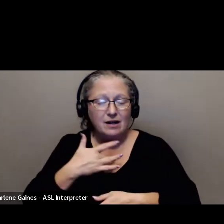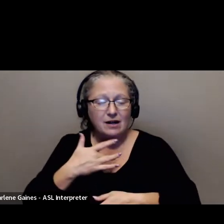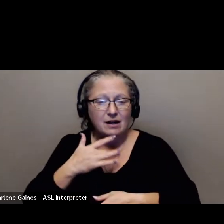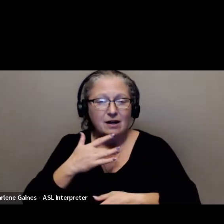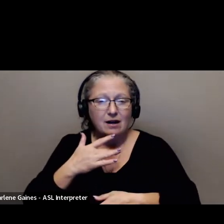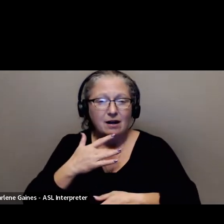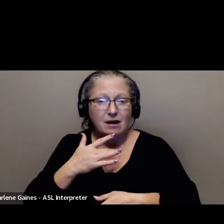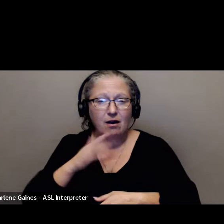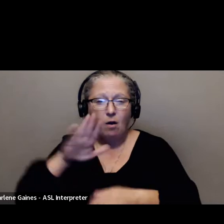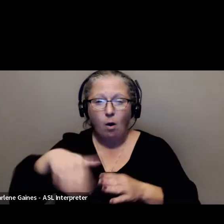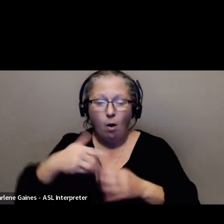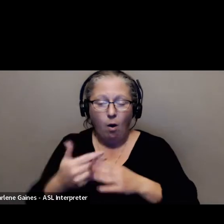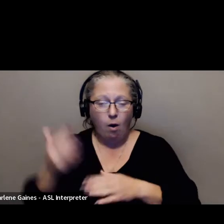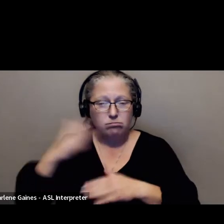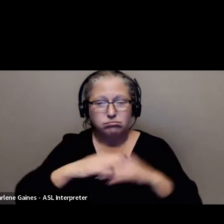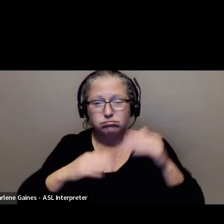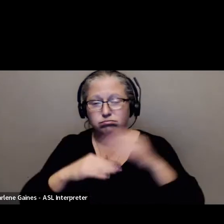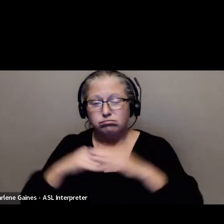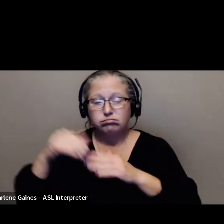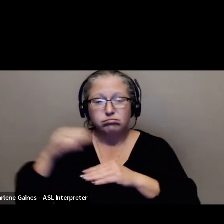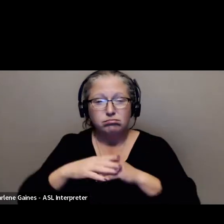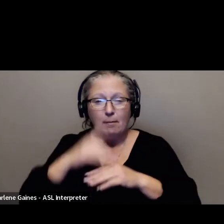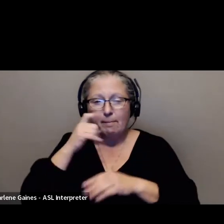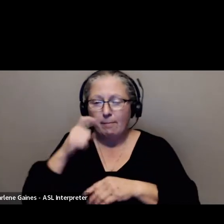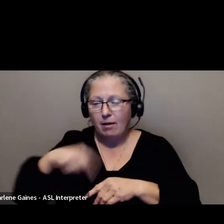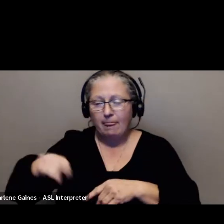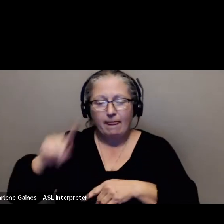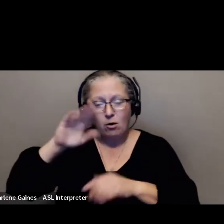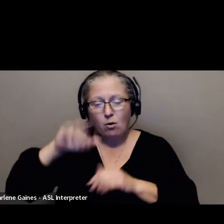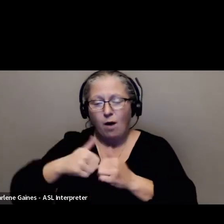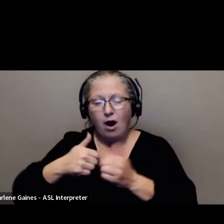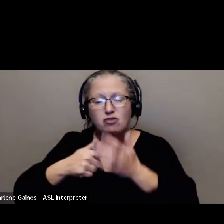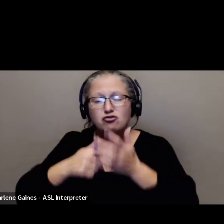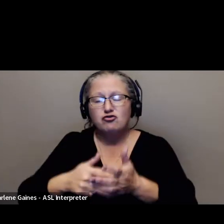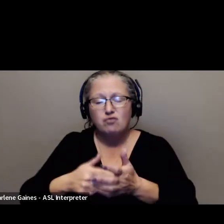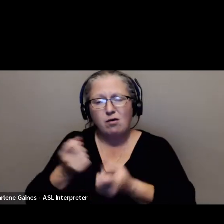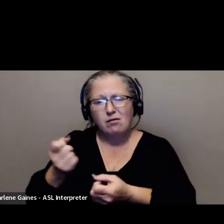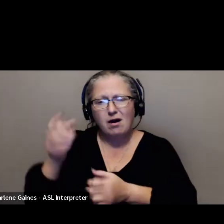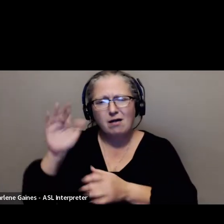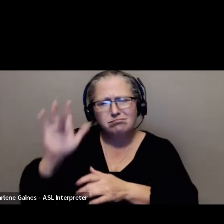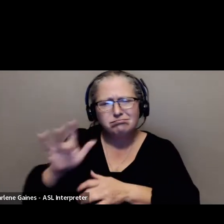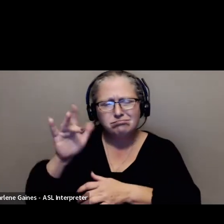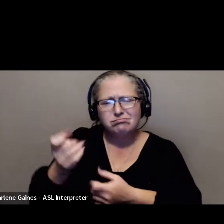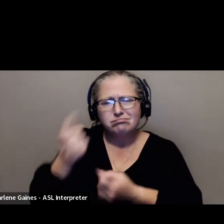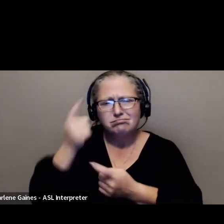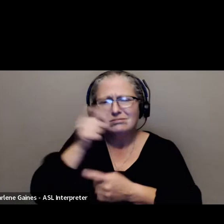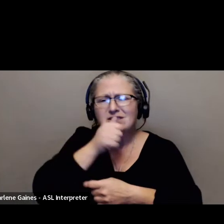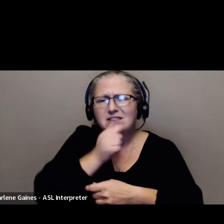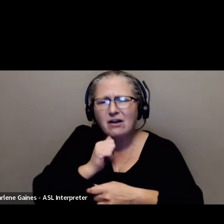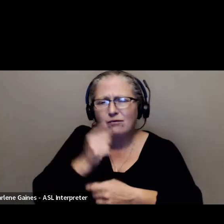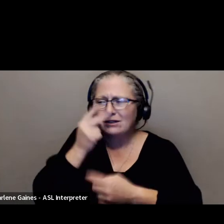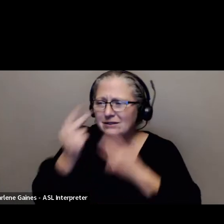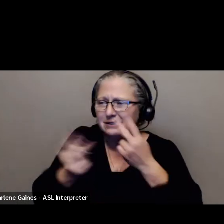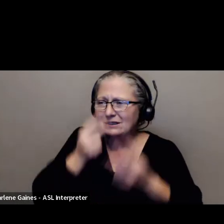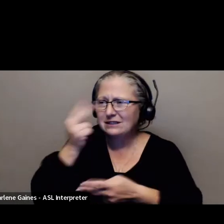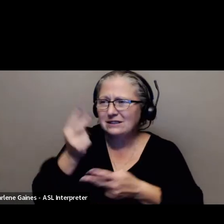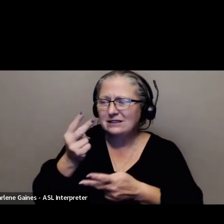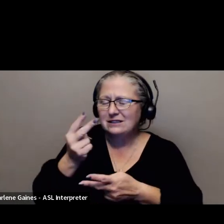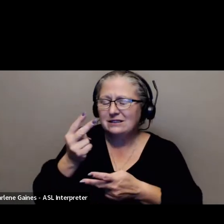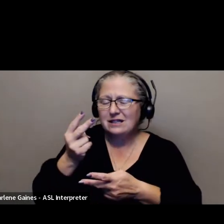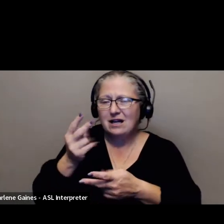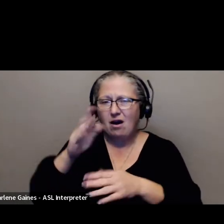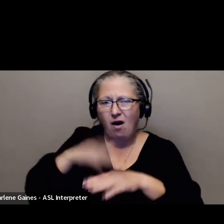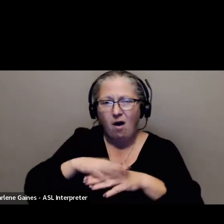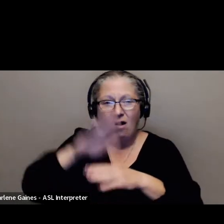all compounded by their inability to show any compassion to the suffering they are seeing unfold before their very eyes